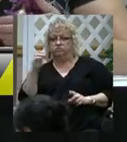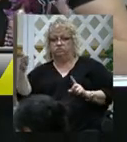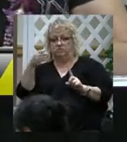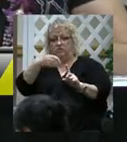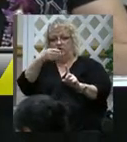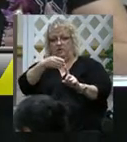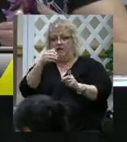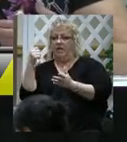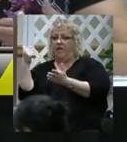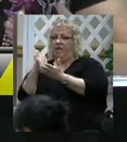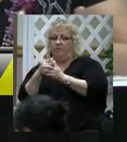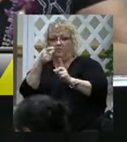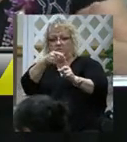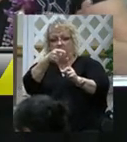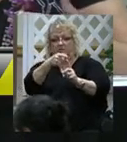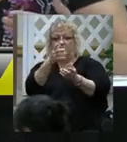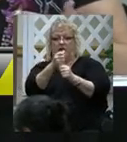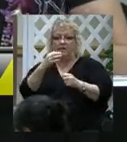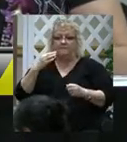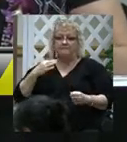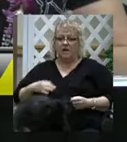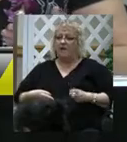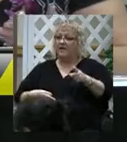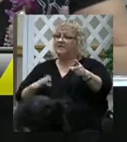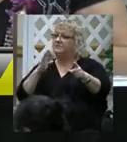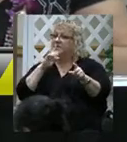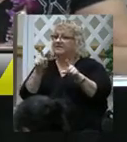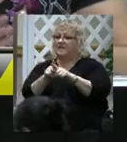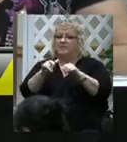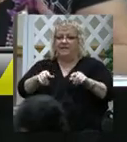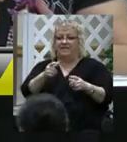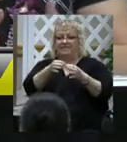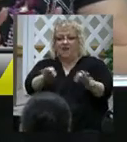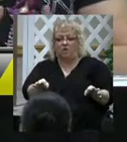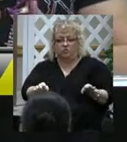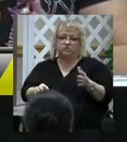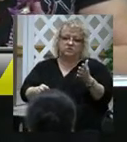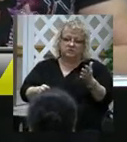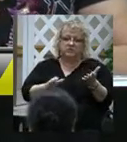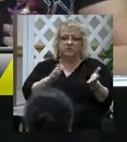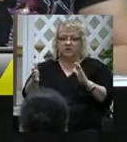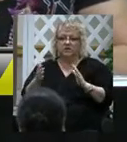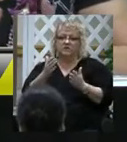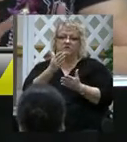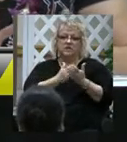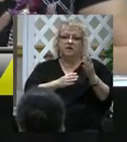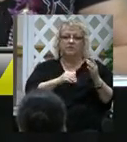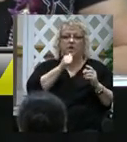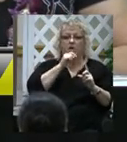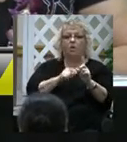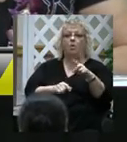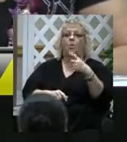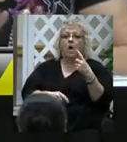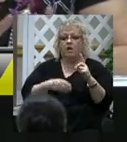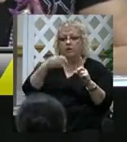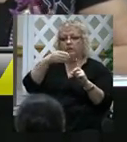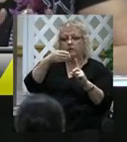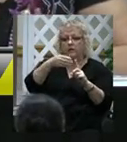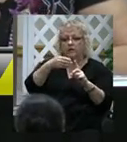in helping them to get benefits just because they speak the same language. So there's always not just one side to